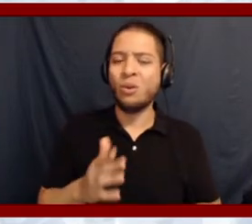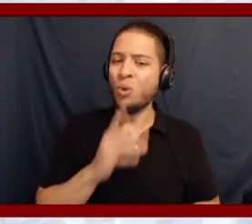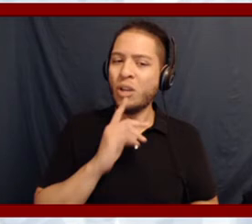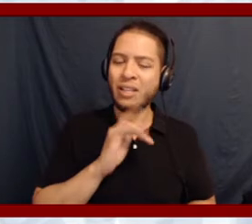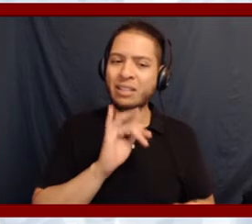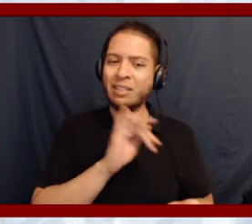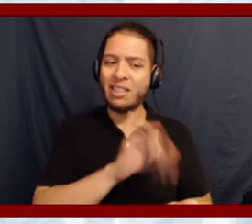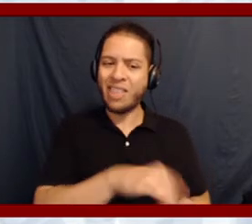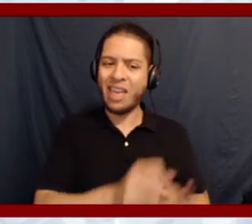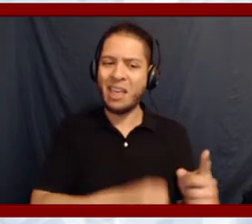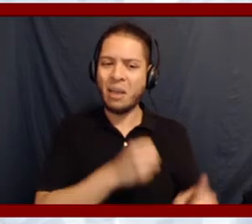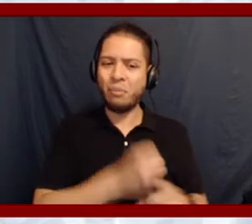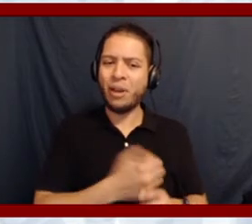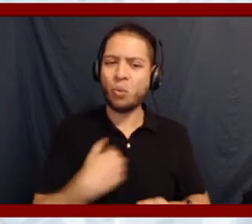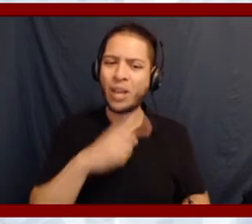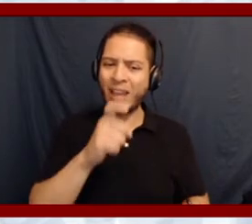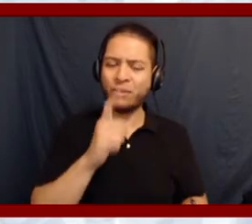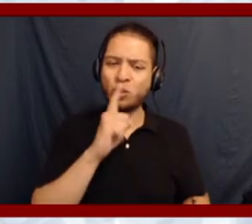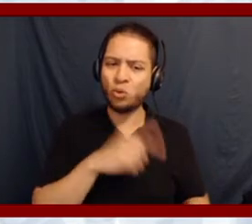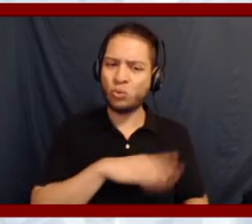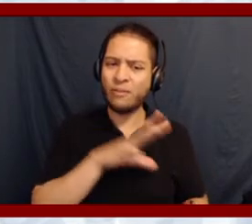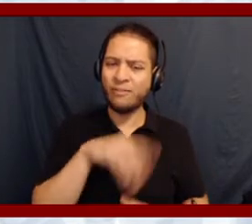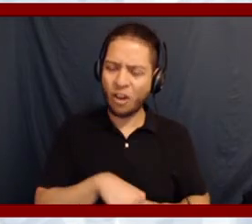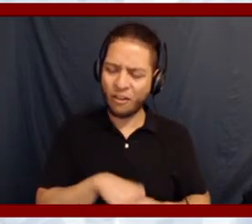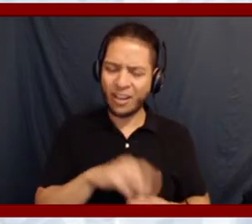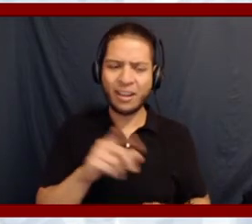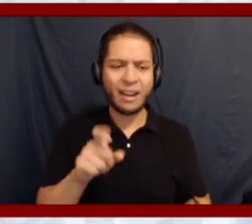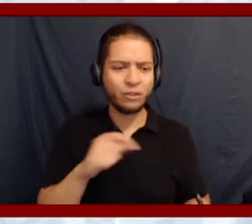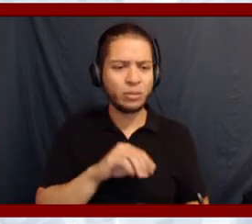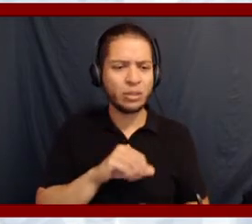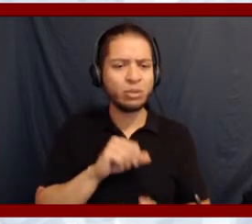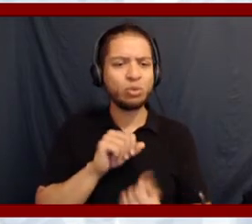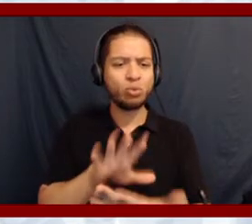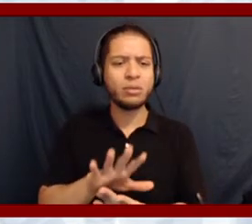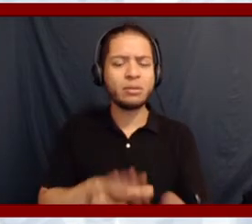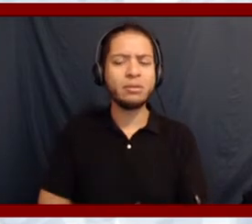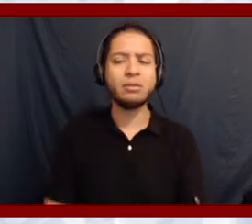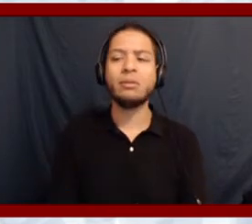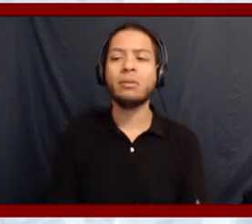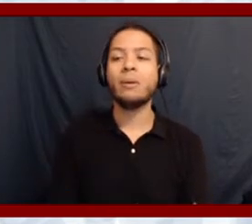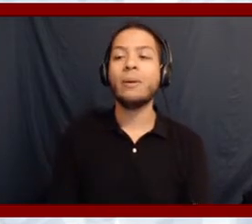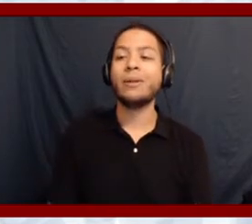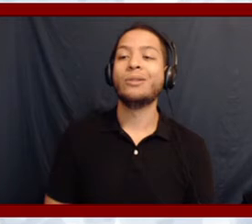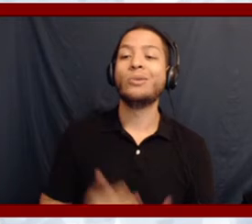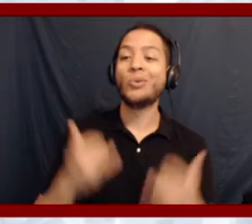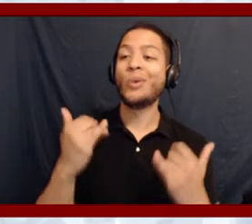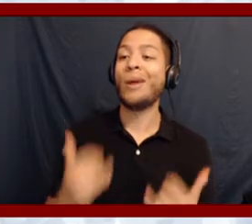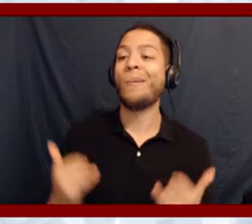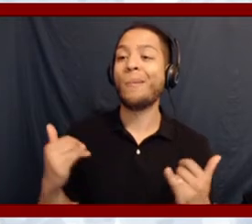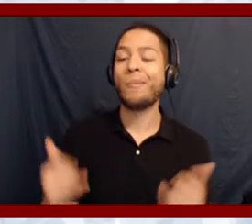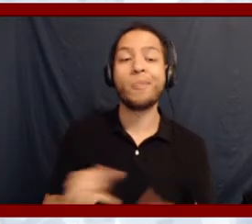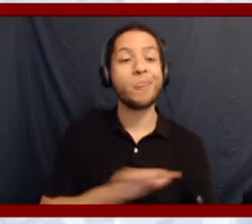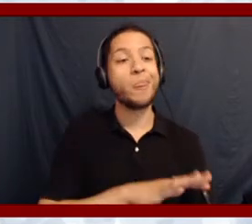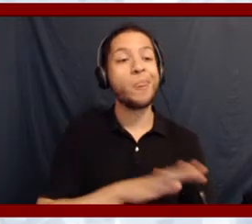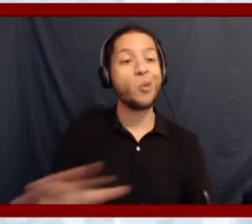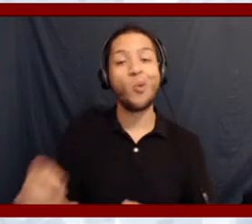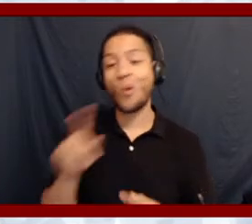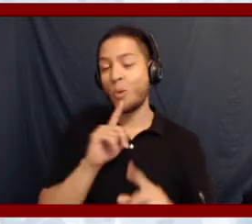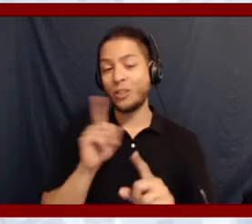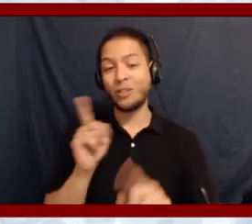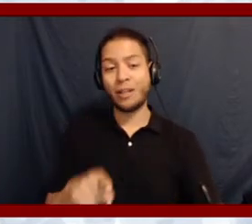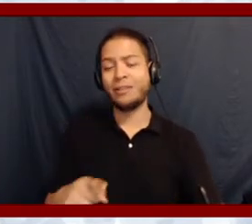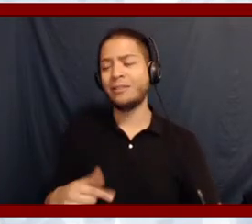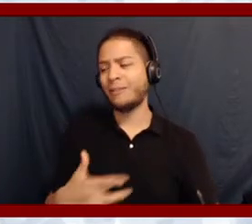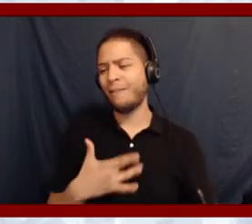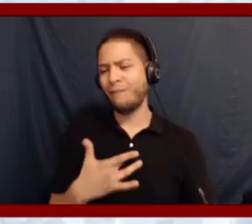with and we have to address head on. Your response to this challenge has really moved and inspired me in many